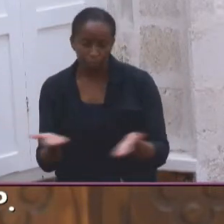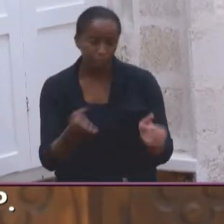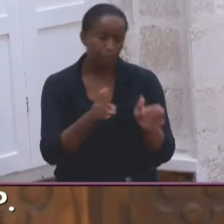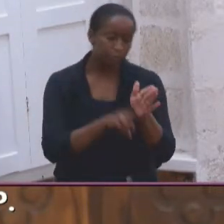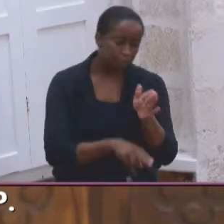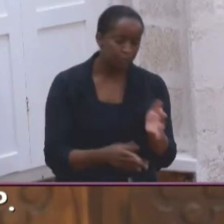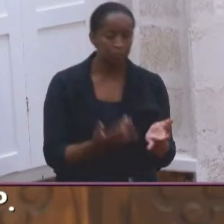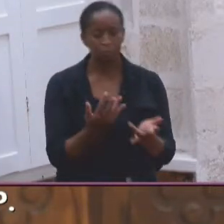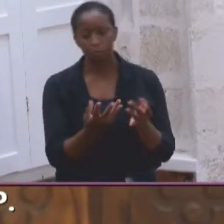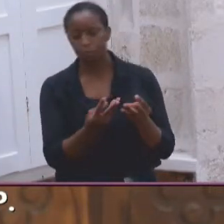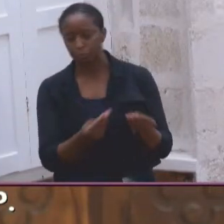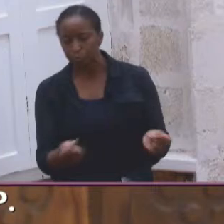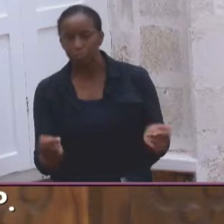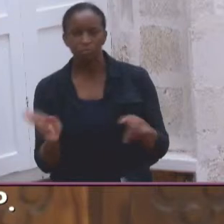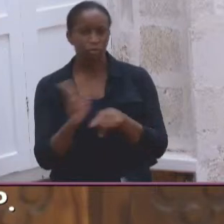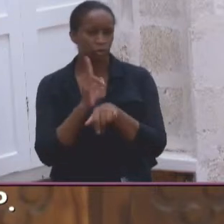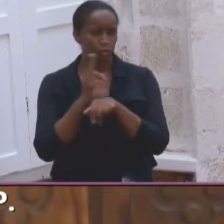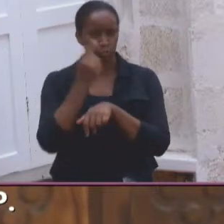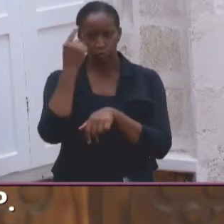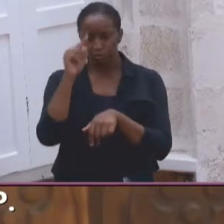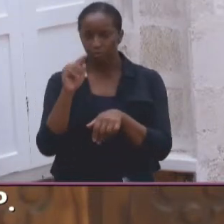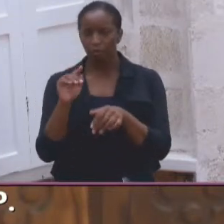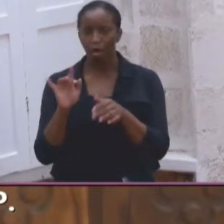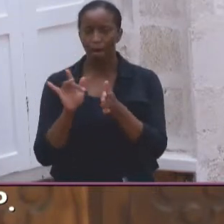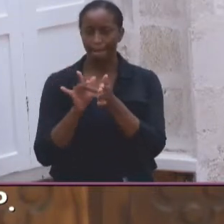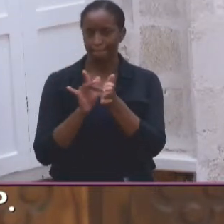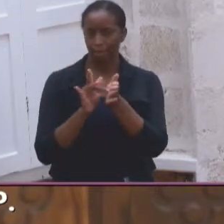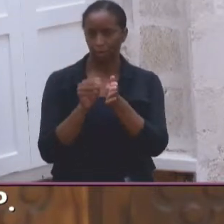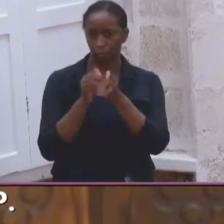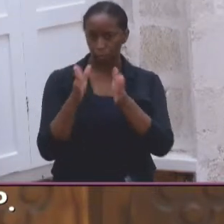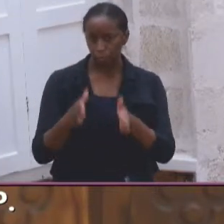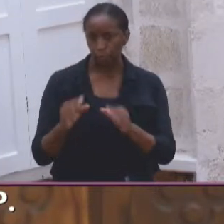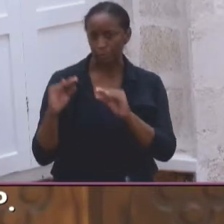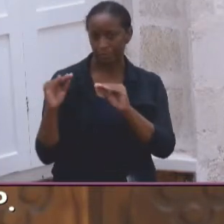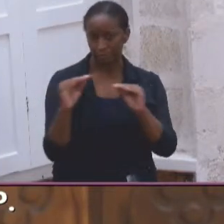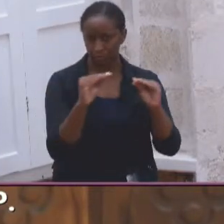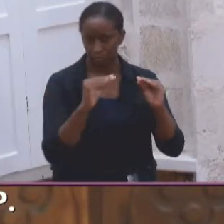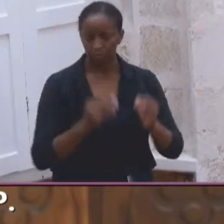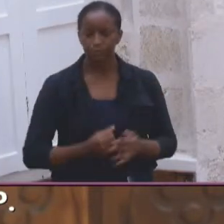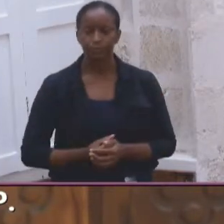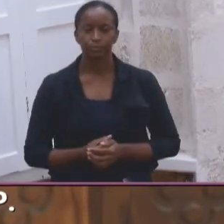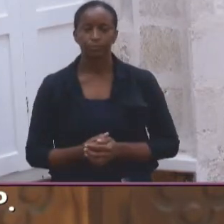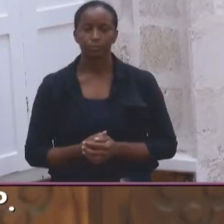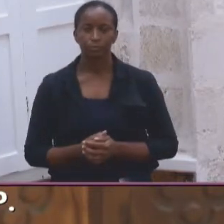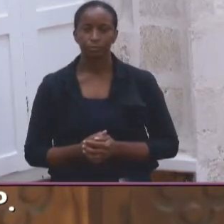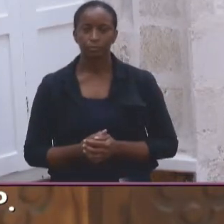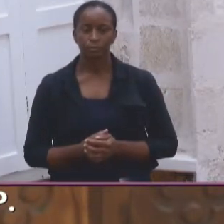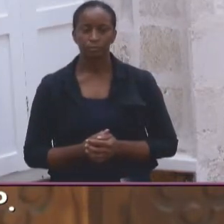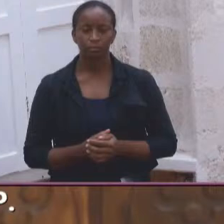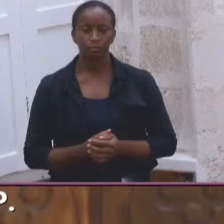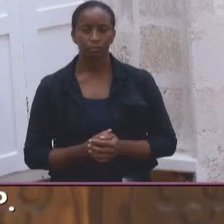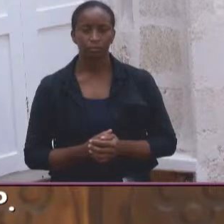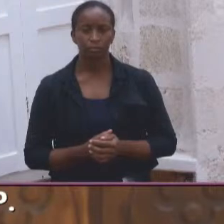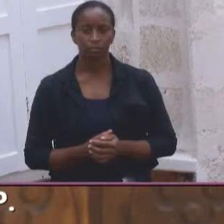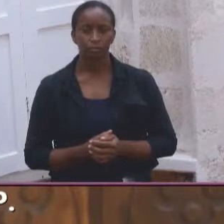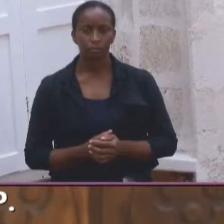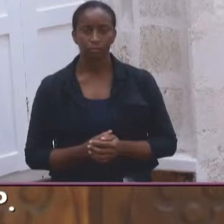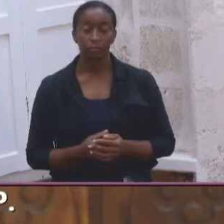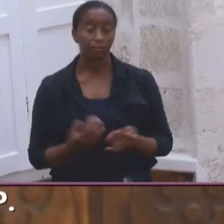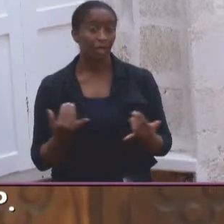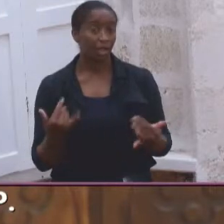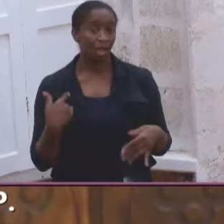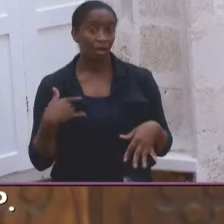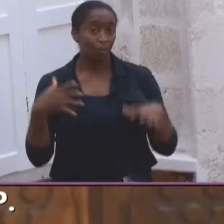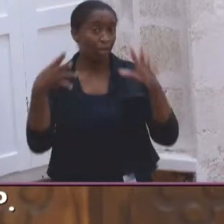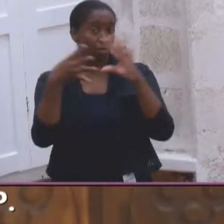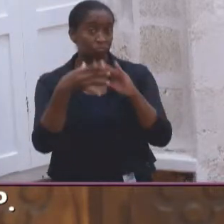is all straightforward. As I said, the regulations are also there. The matter was discussed extensively in the Select